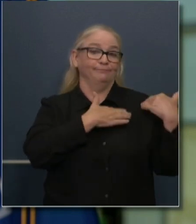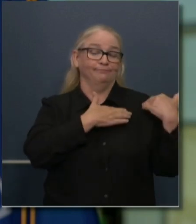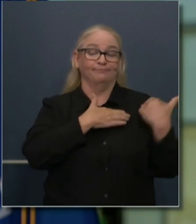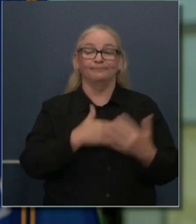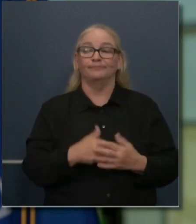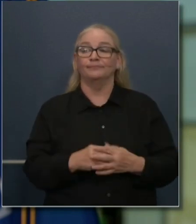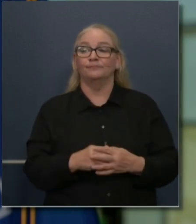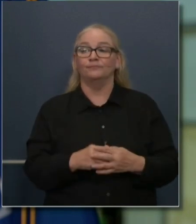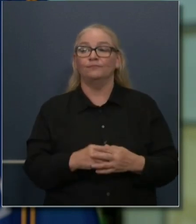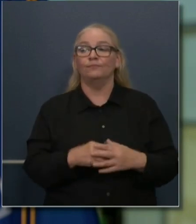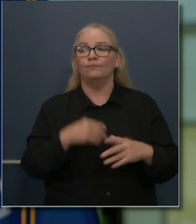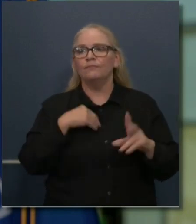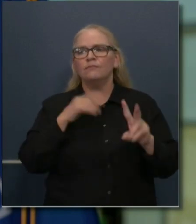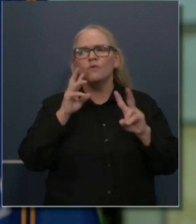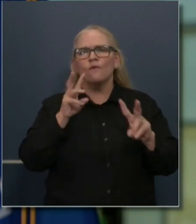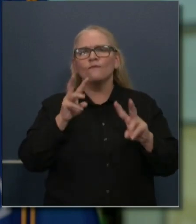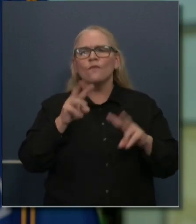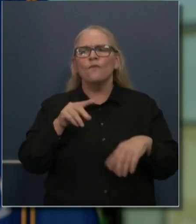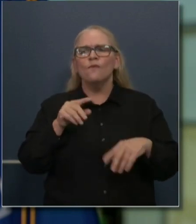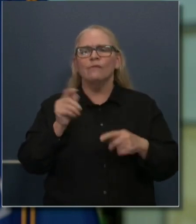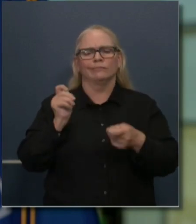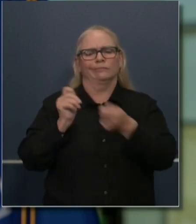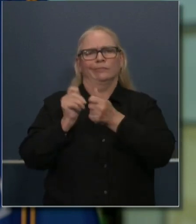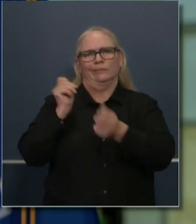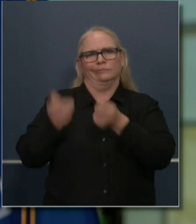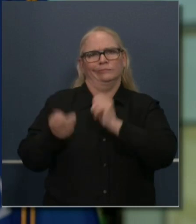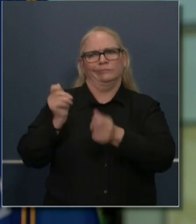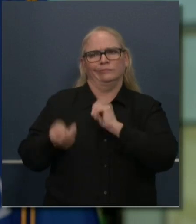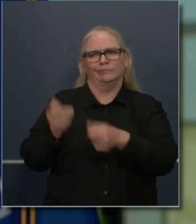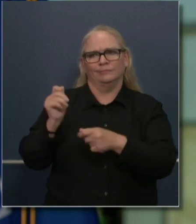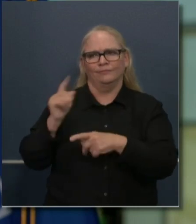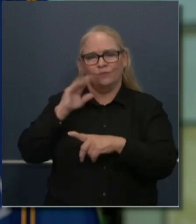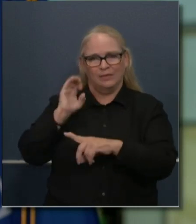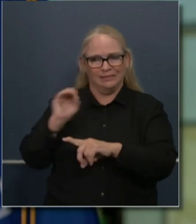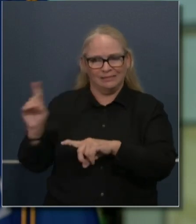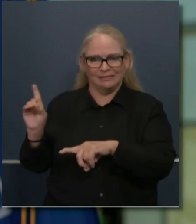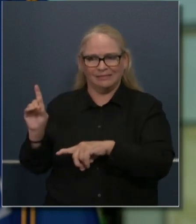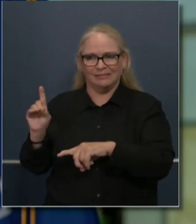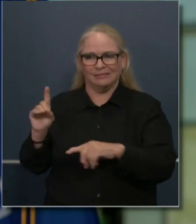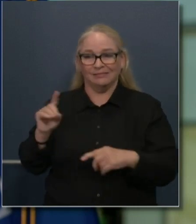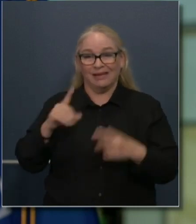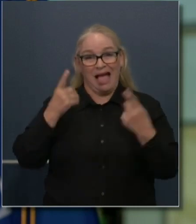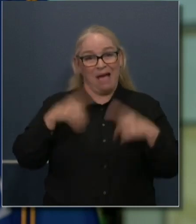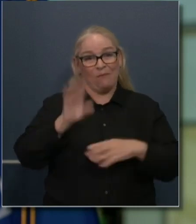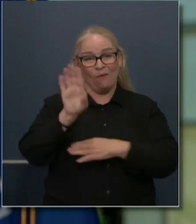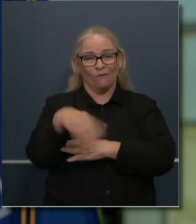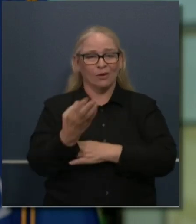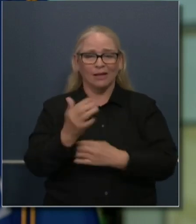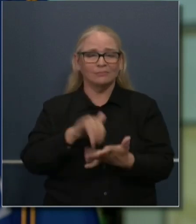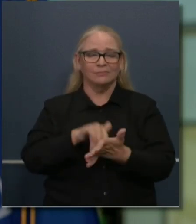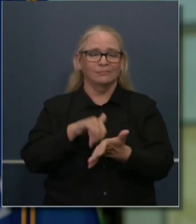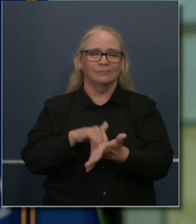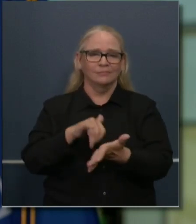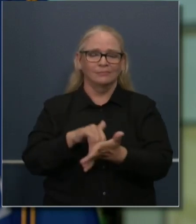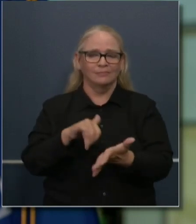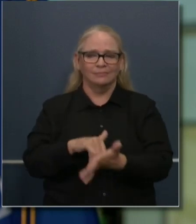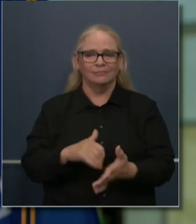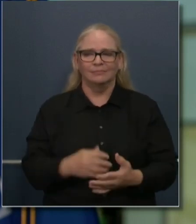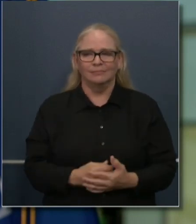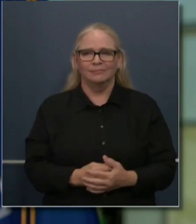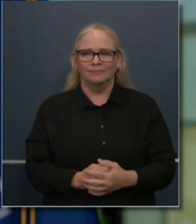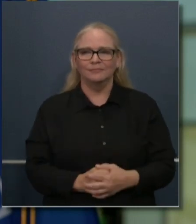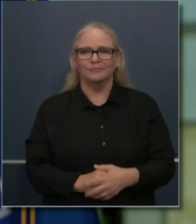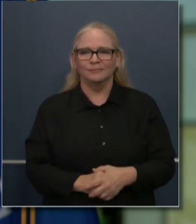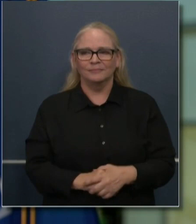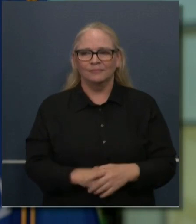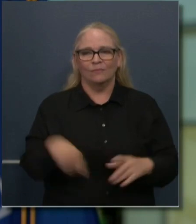to advancing those reforms. I don't want to overpromise that they'll happen overnight, but know that people are working overtime in that